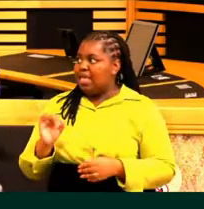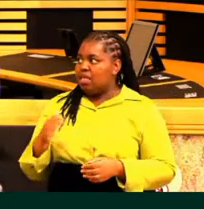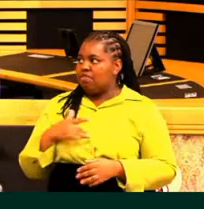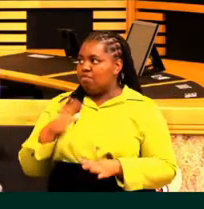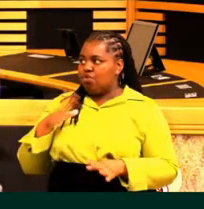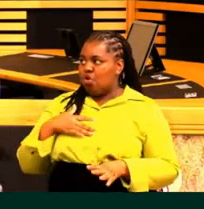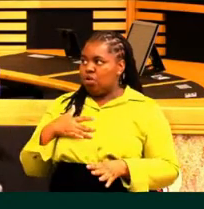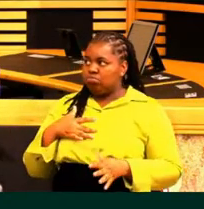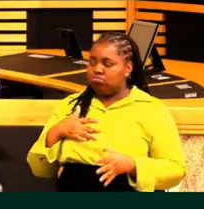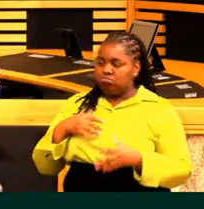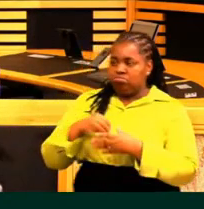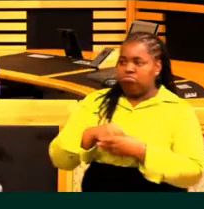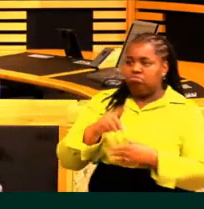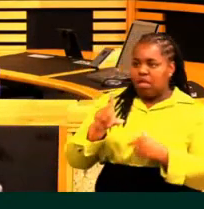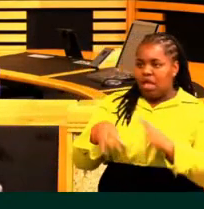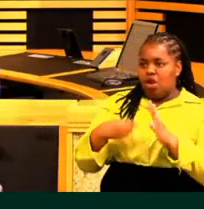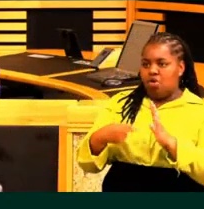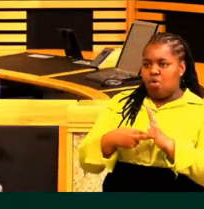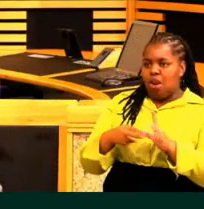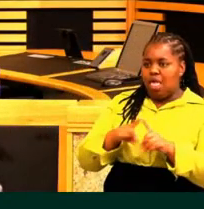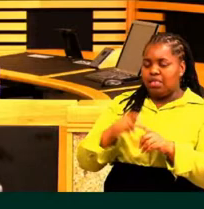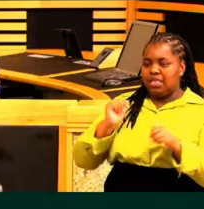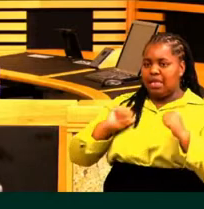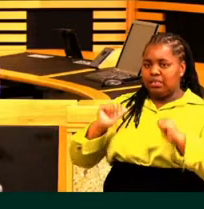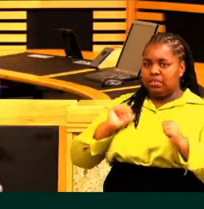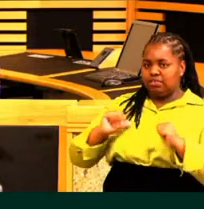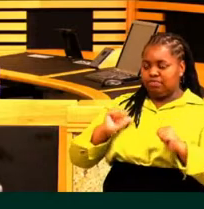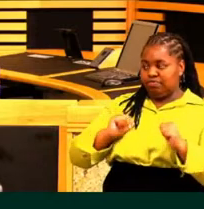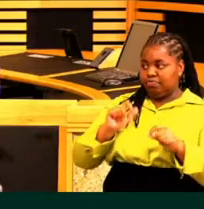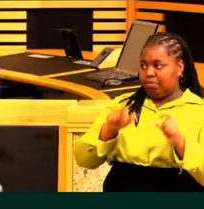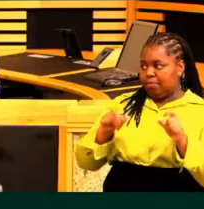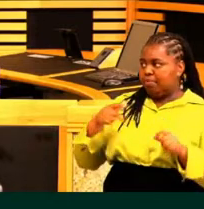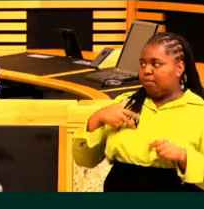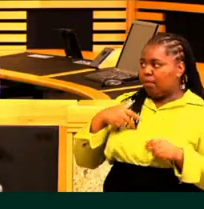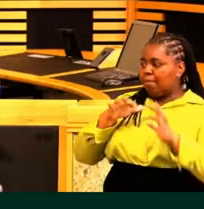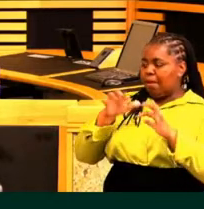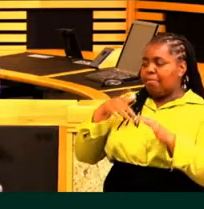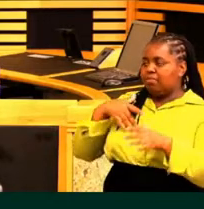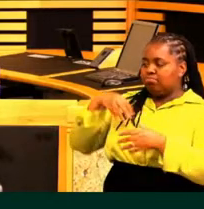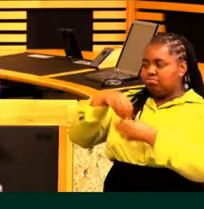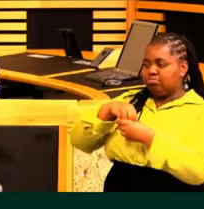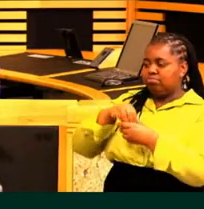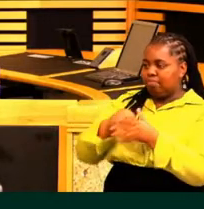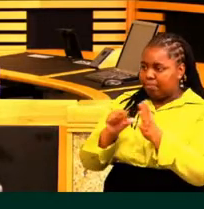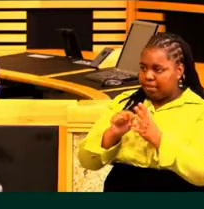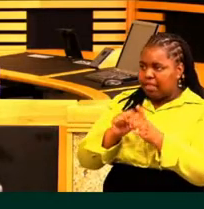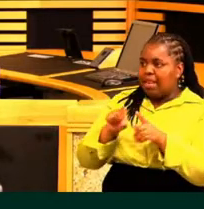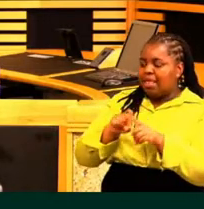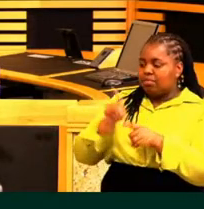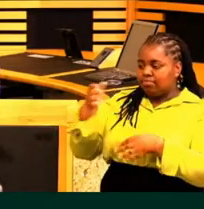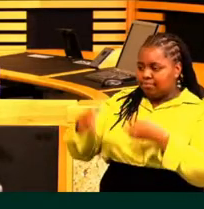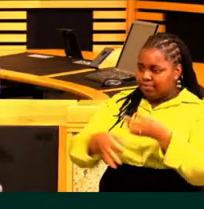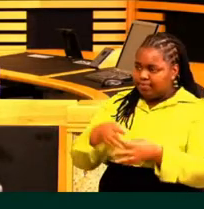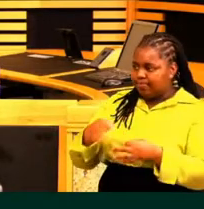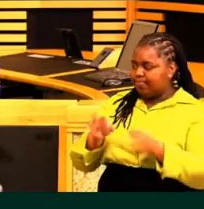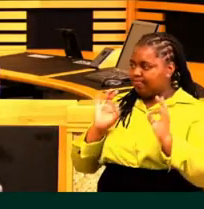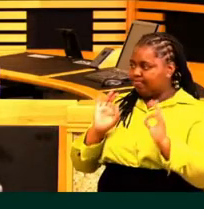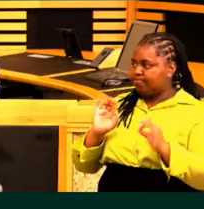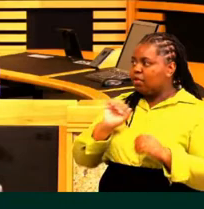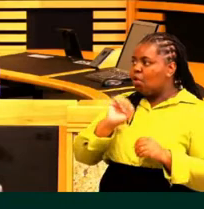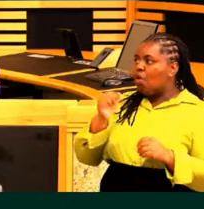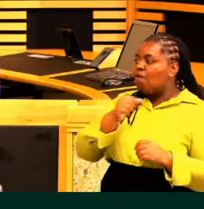do not play our role as active citizens public participation is important as it emphasizes the significance